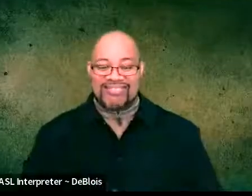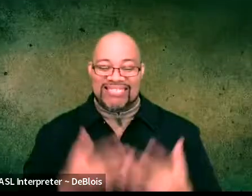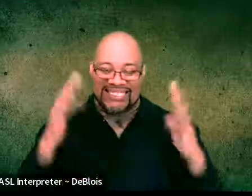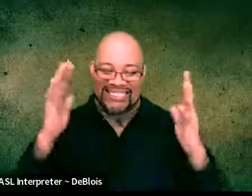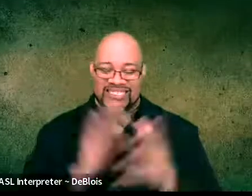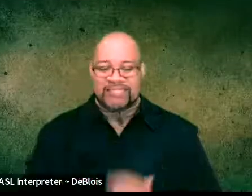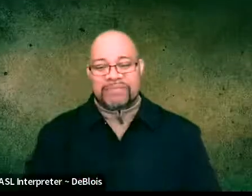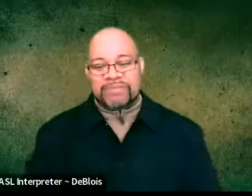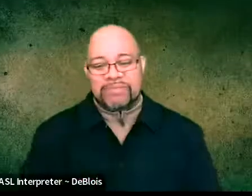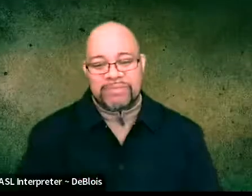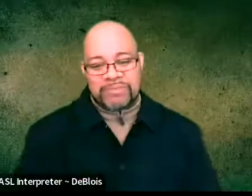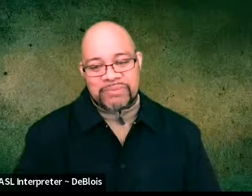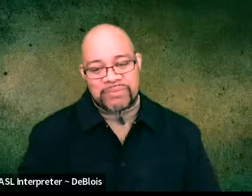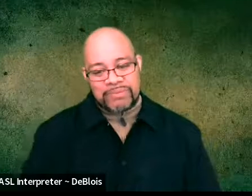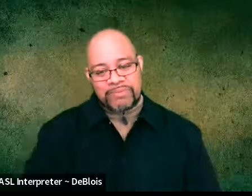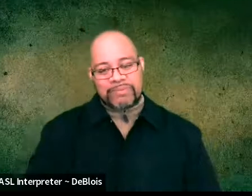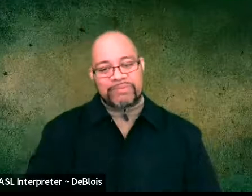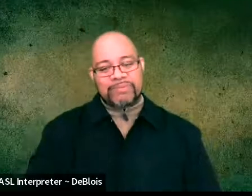Yay.